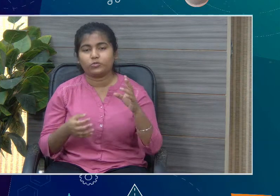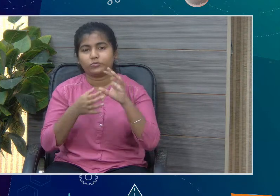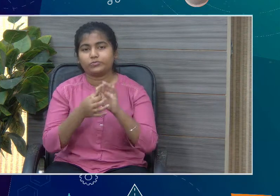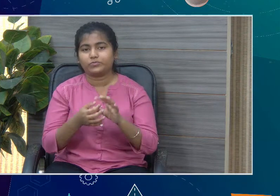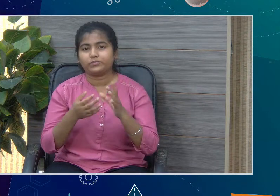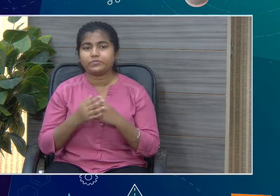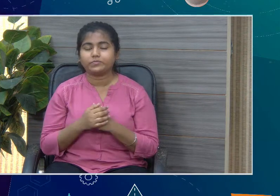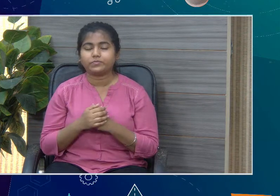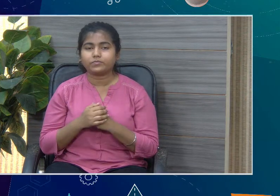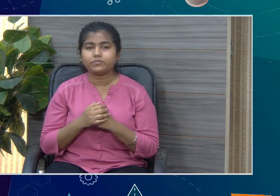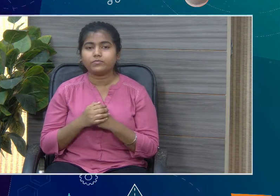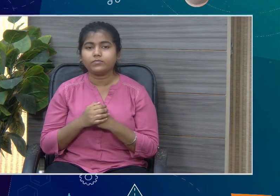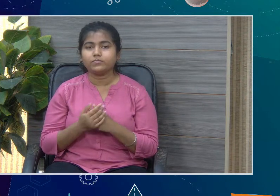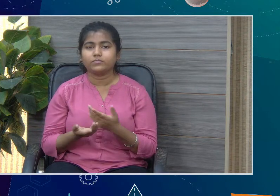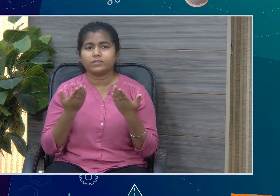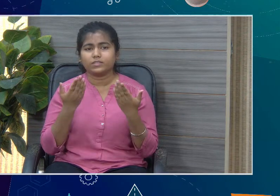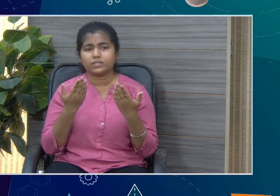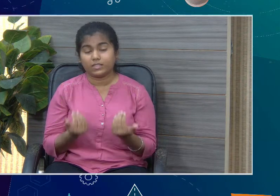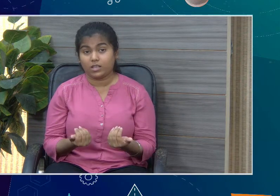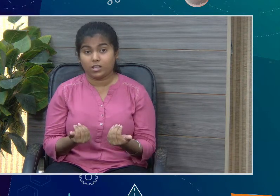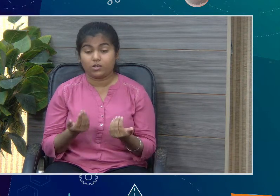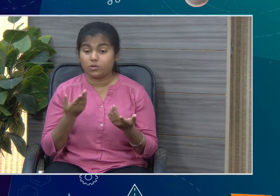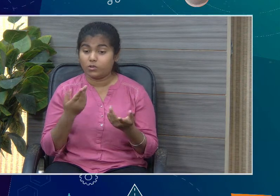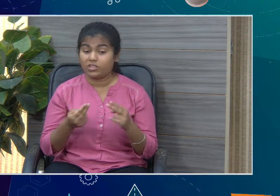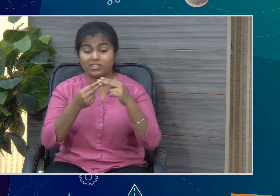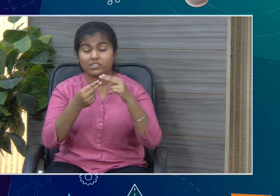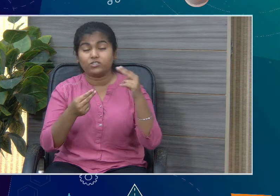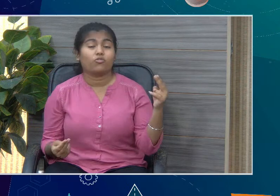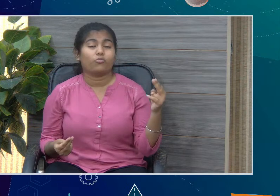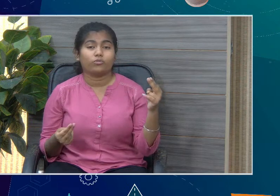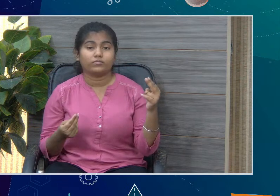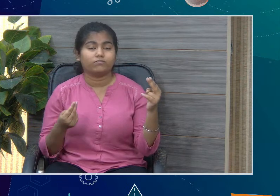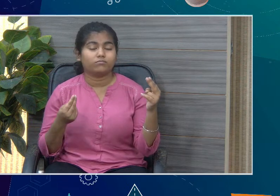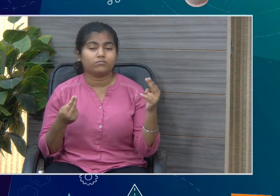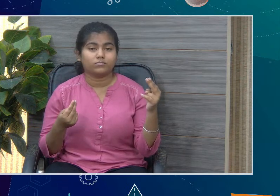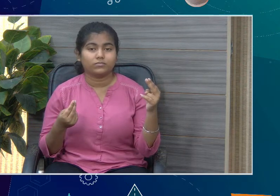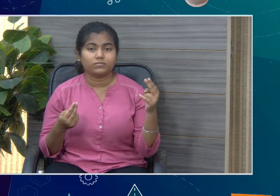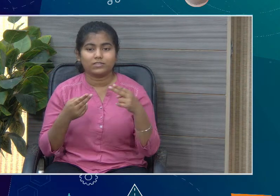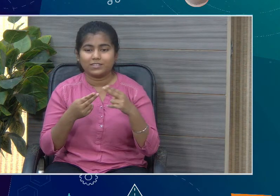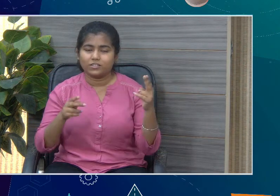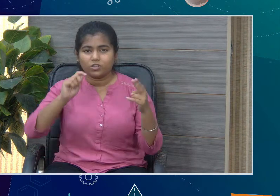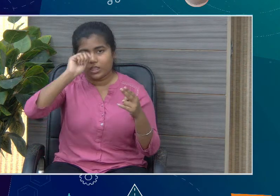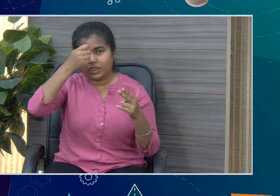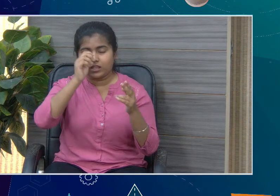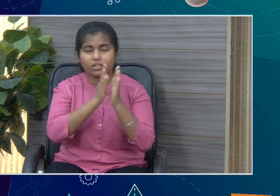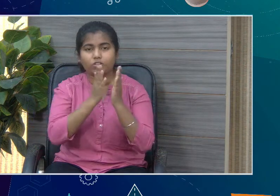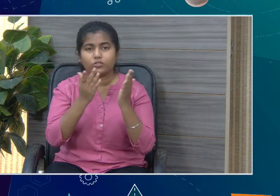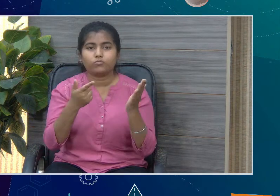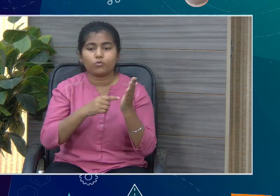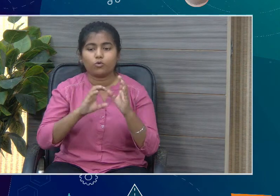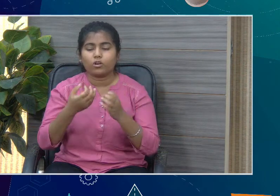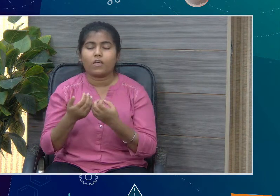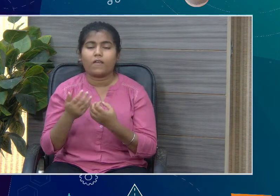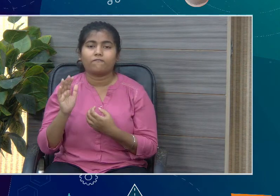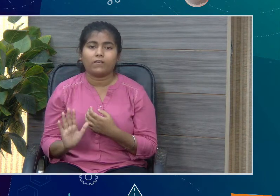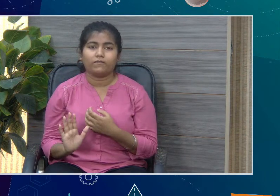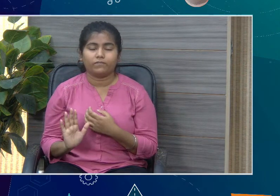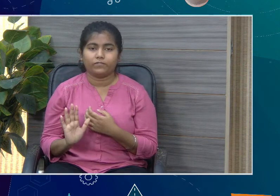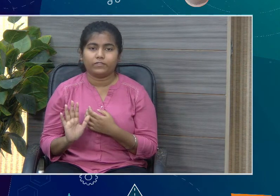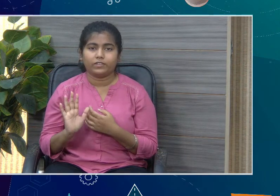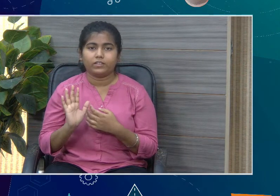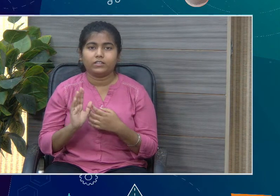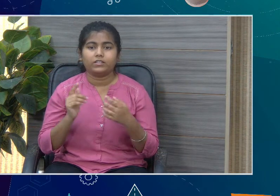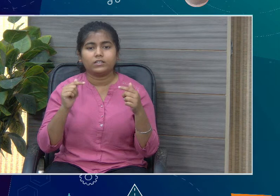story. Now, this story in this English textbook of class 5 is